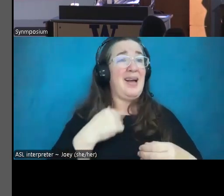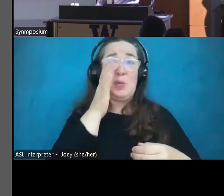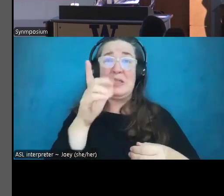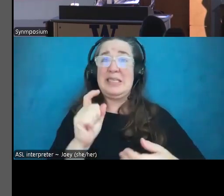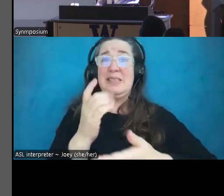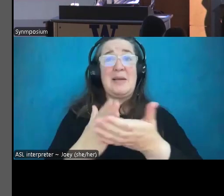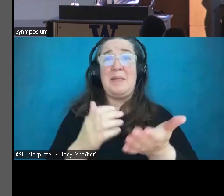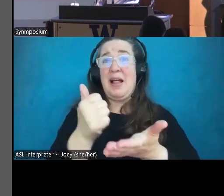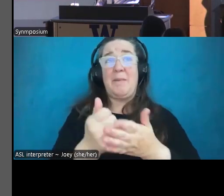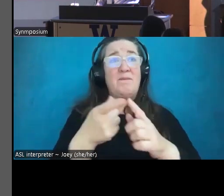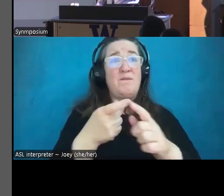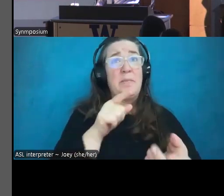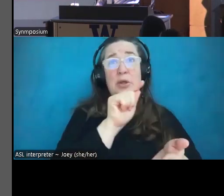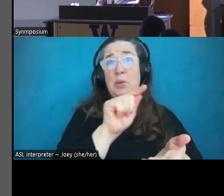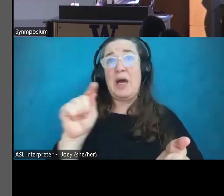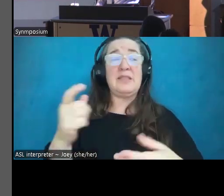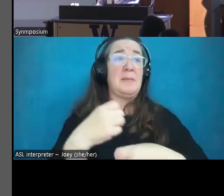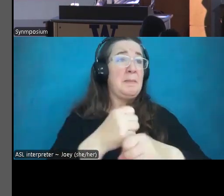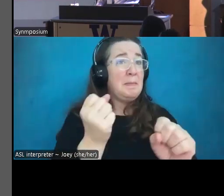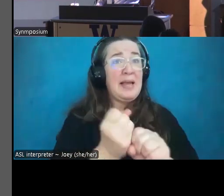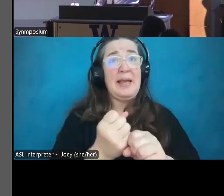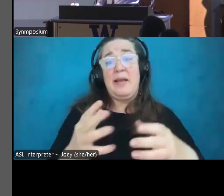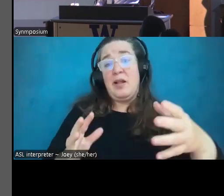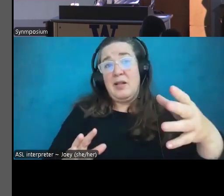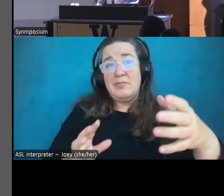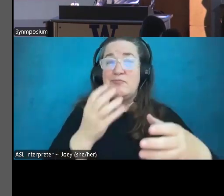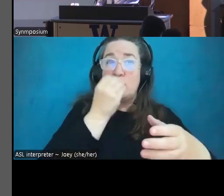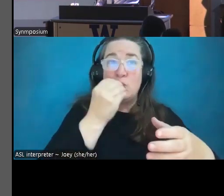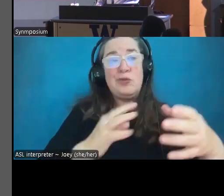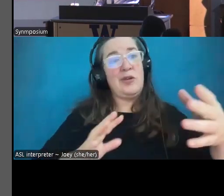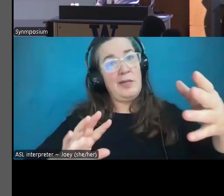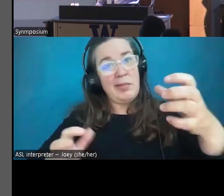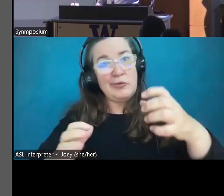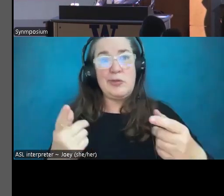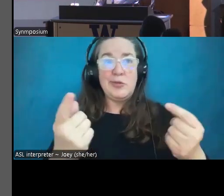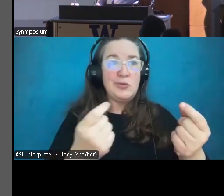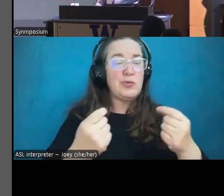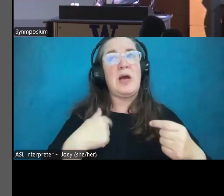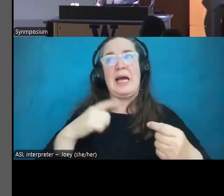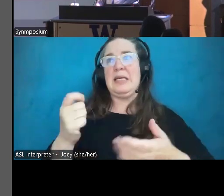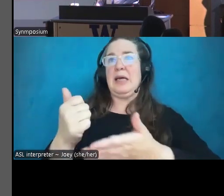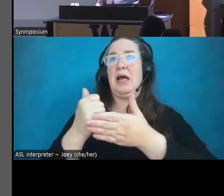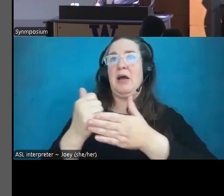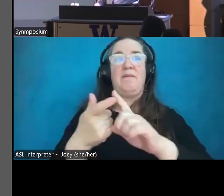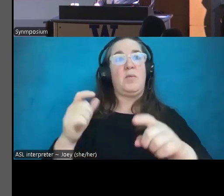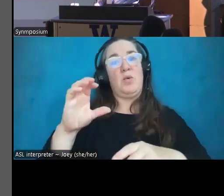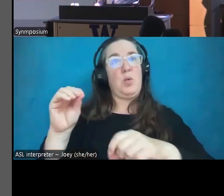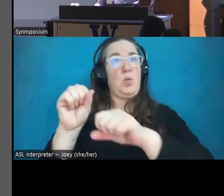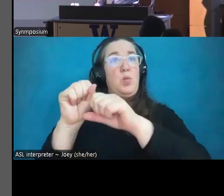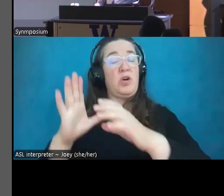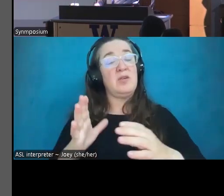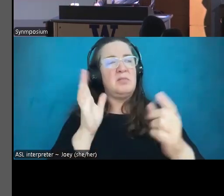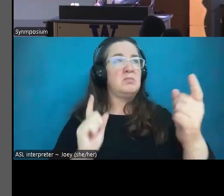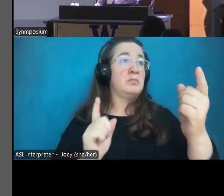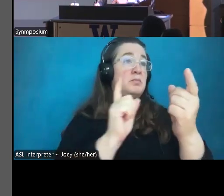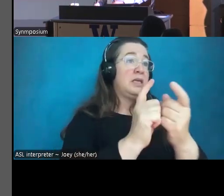from you guys doing the laundry and making your own meals. I'm going to need some help from coworkers. I'm going to go to my supervisor and say, I have a condition